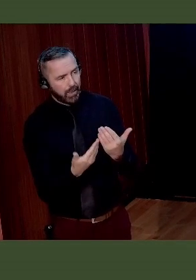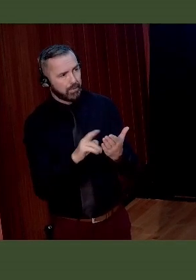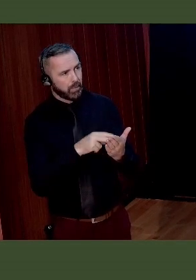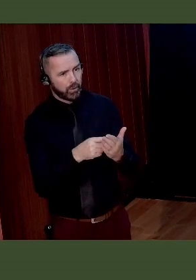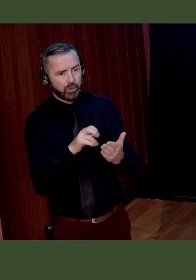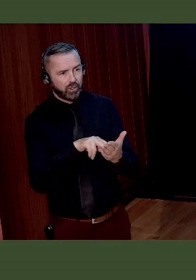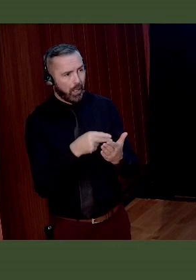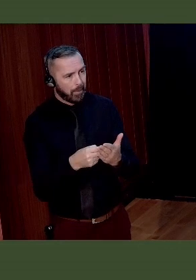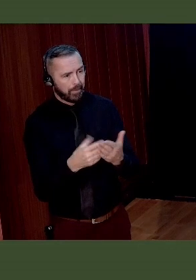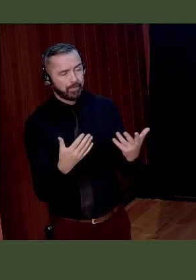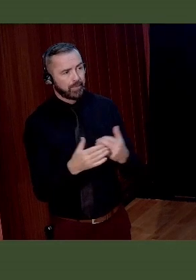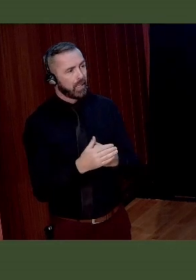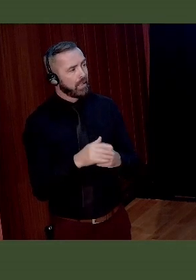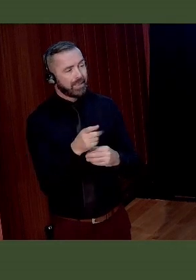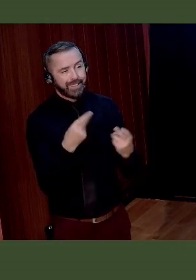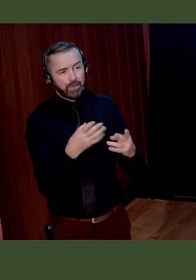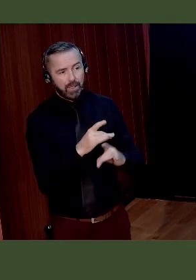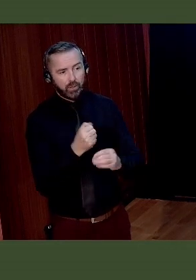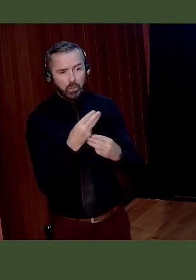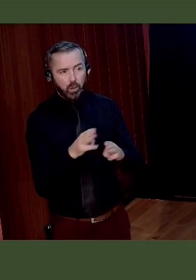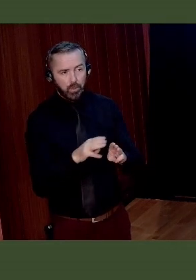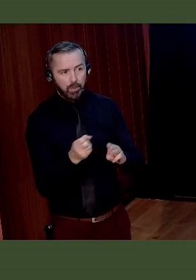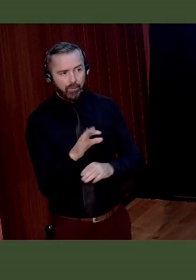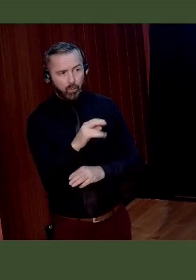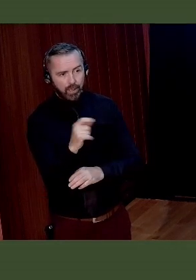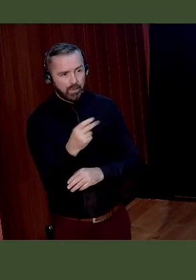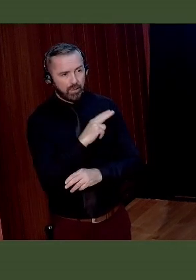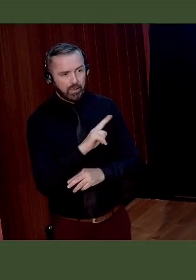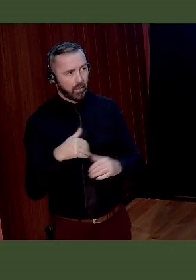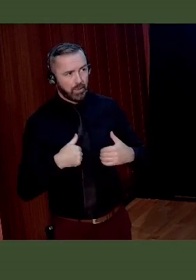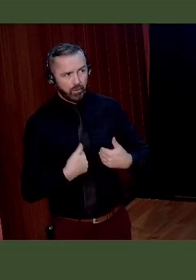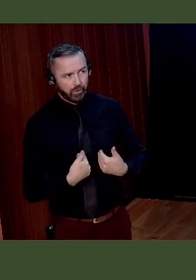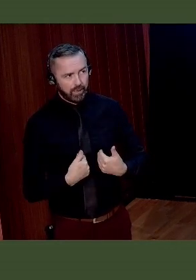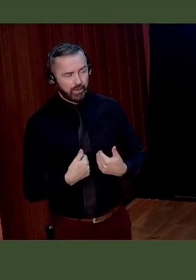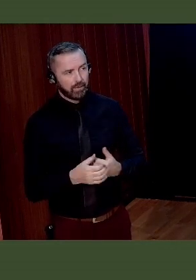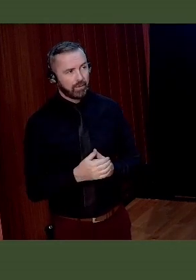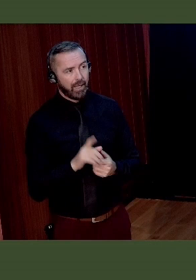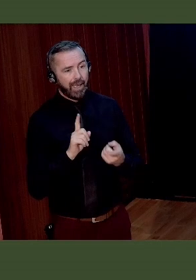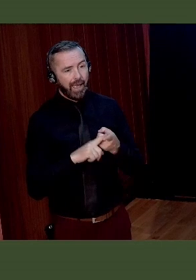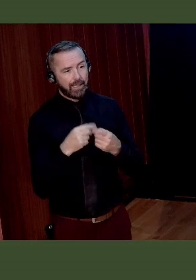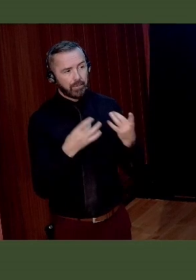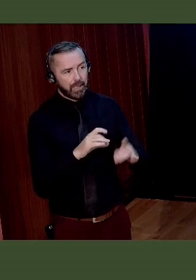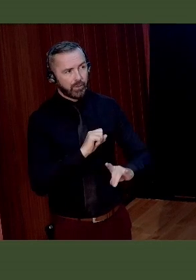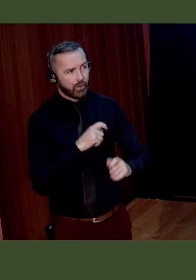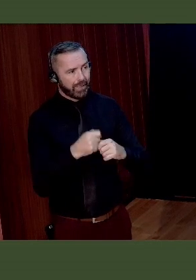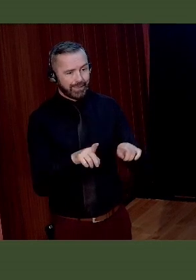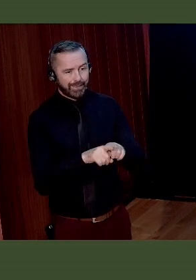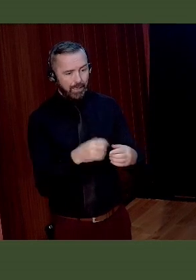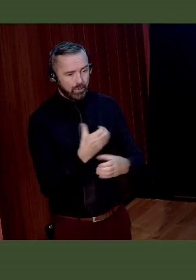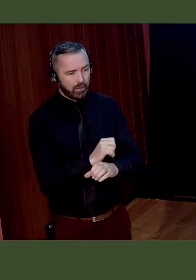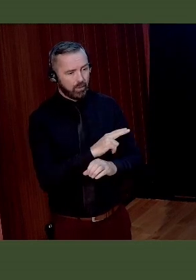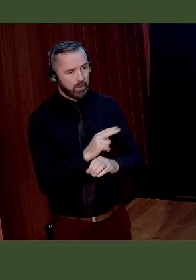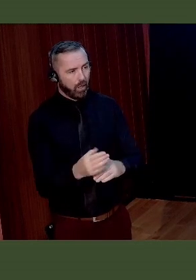The School Meals Act ensured that the poor children of the Gaeltacht would not be as hungry, and it ensured that the same children would not